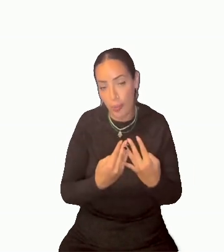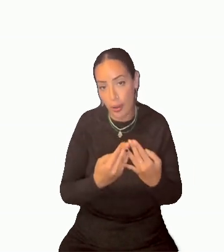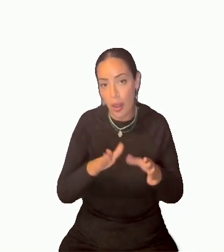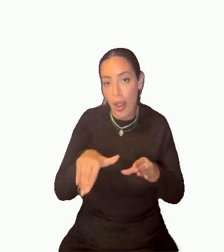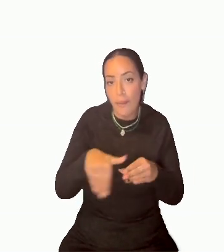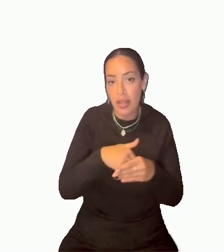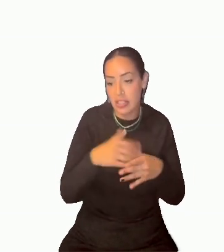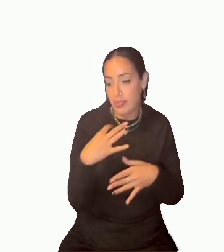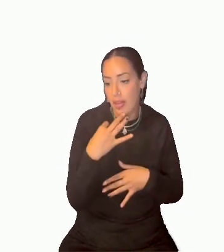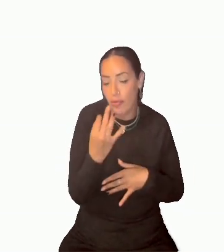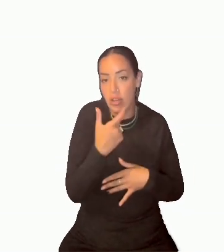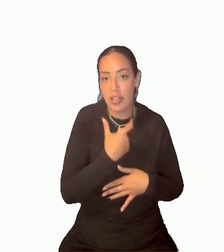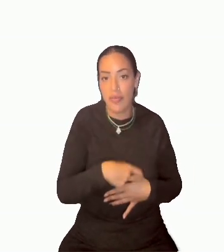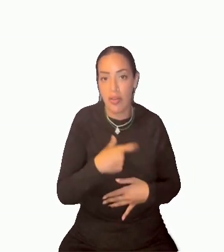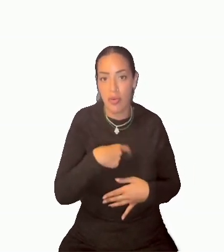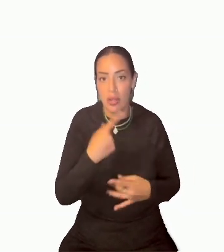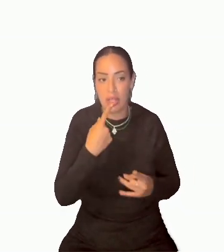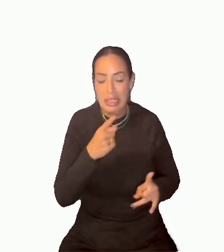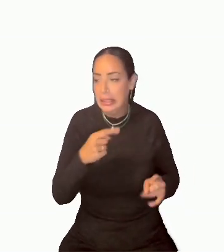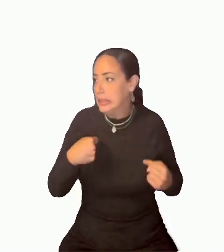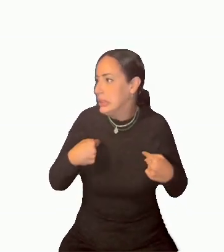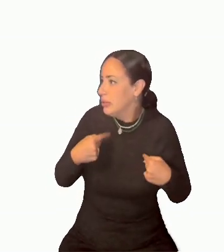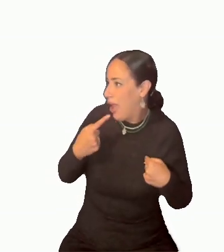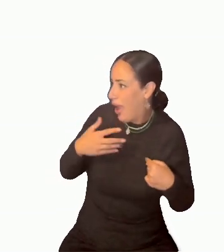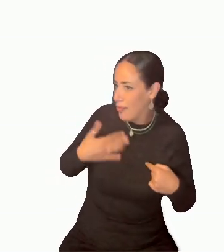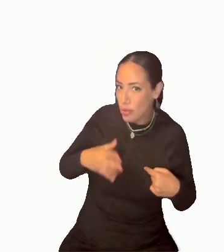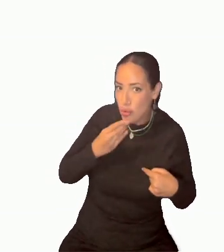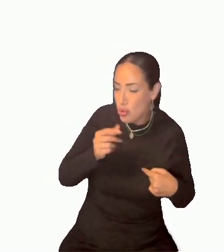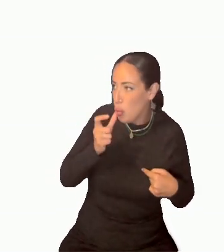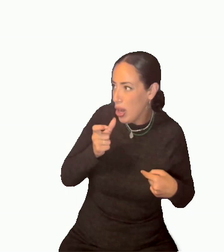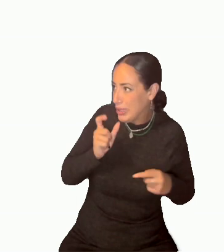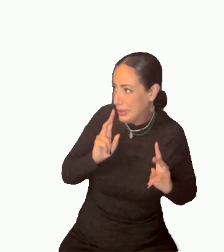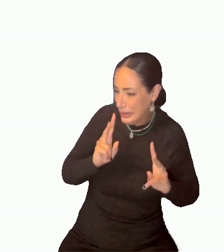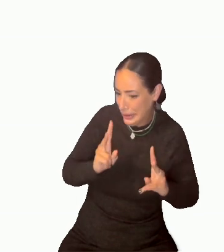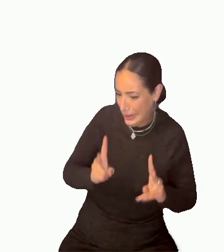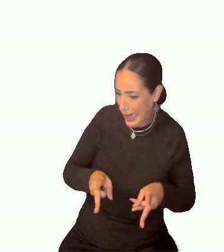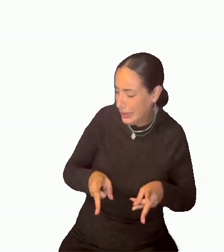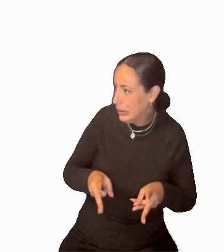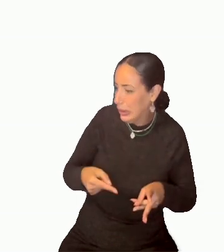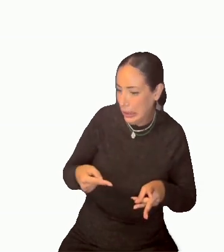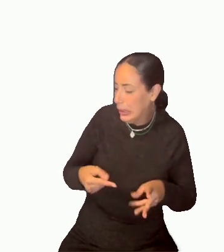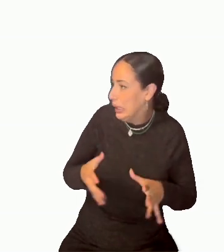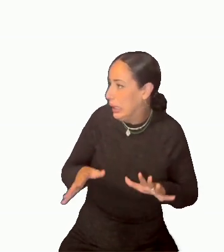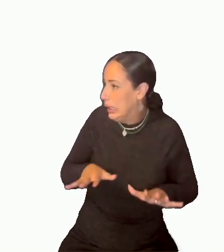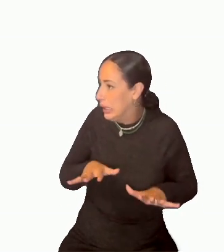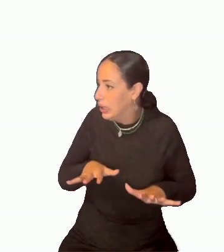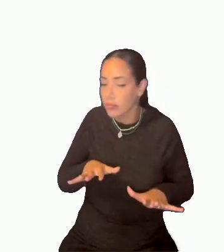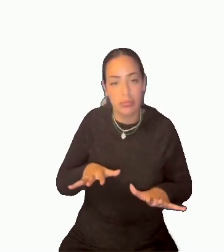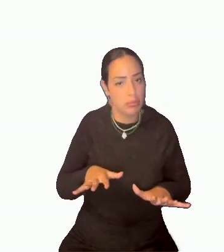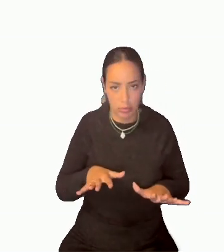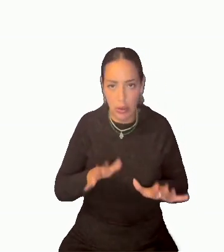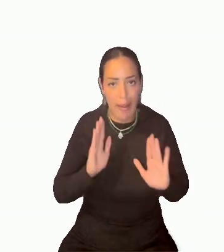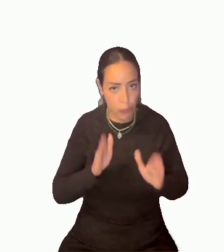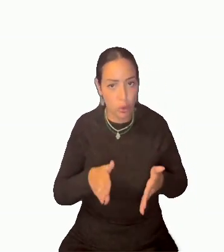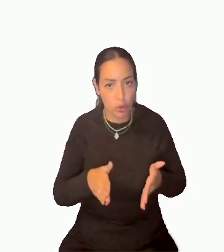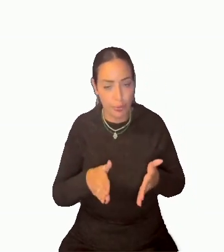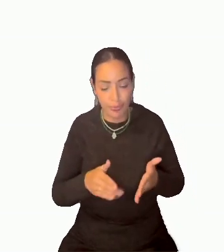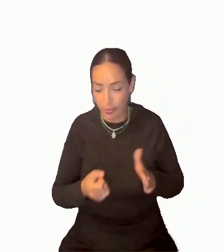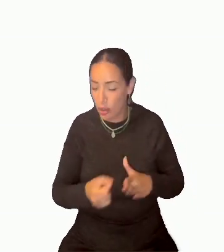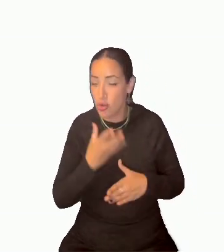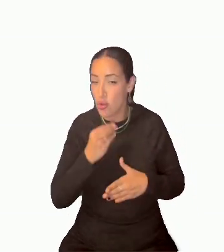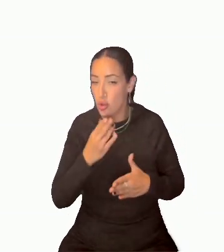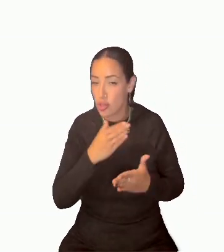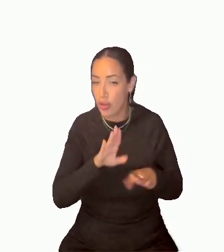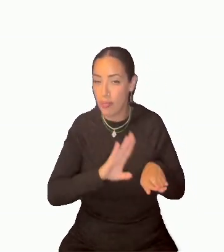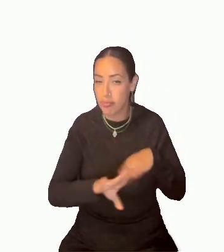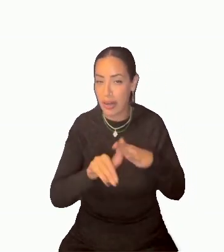participants volunteering for this role express real discomfort at these terms, and so it can be really useful to prepare that script and to practice reading